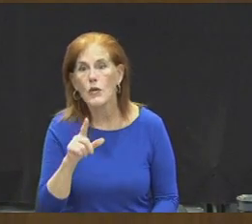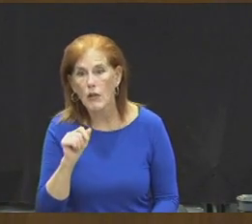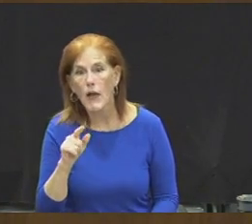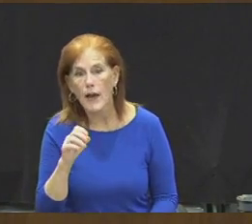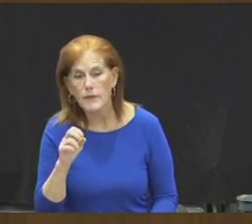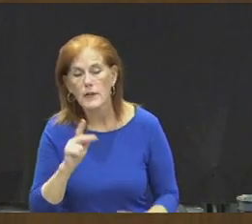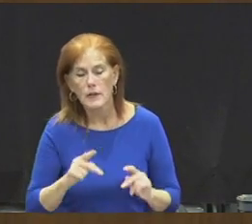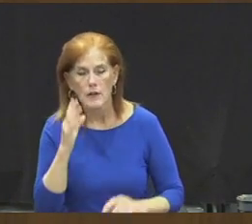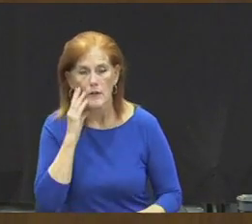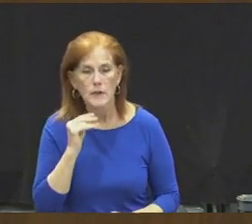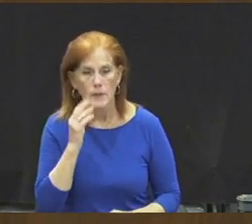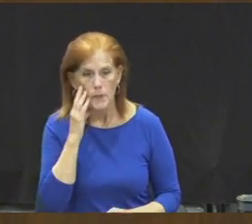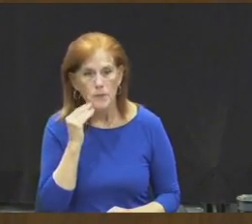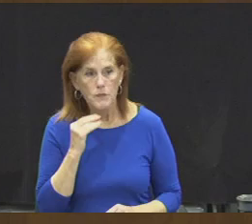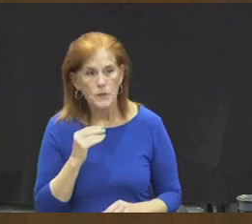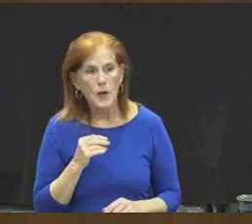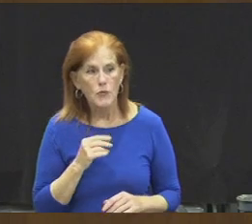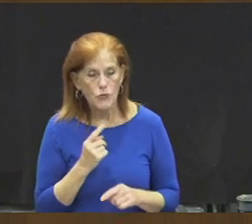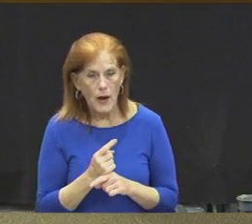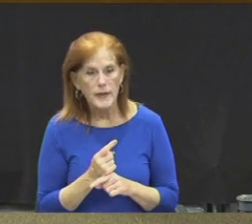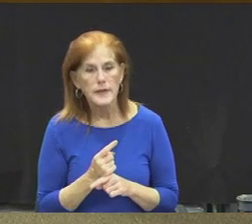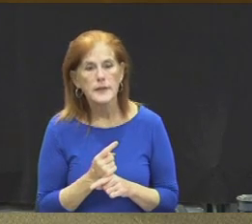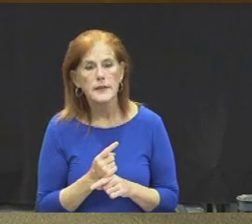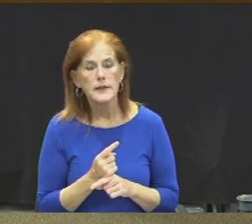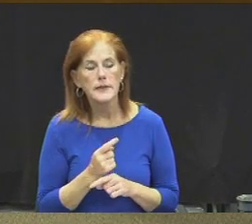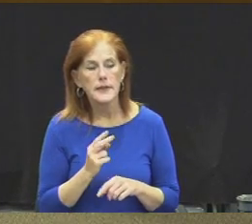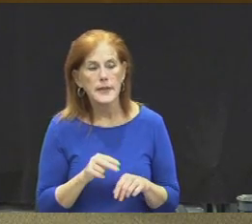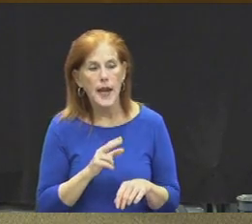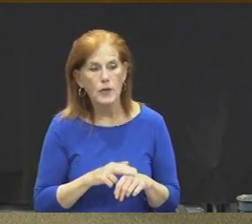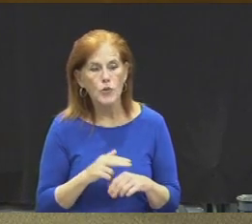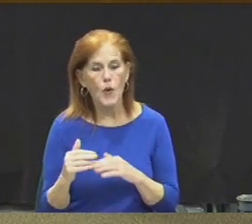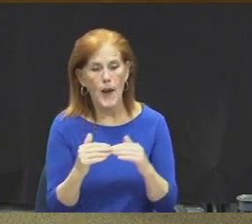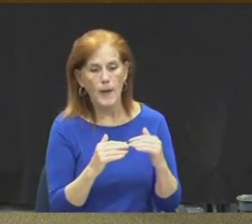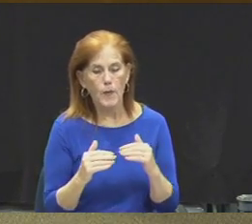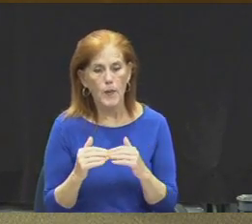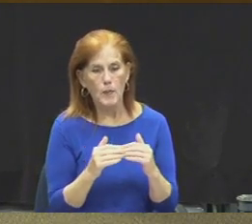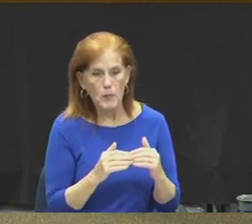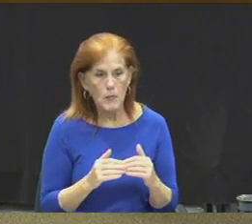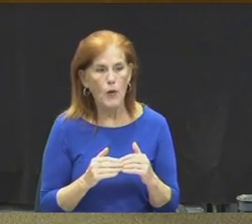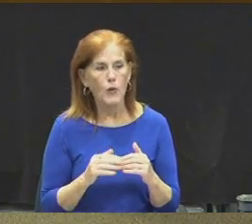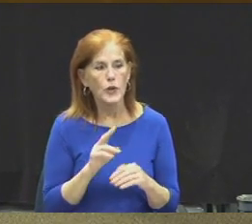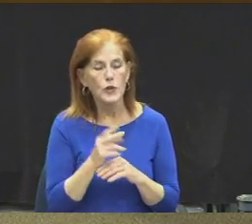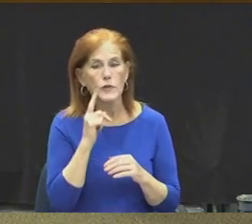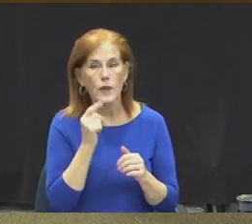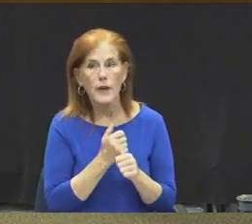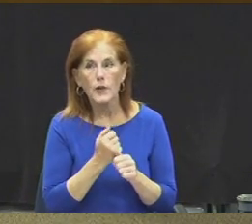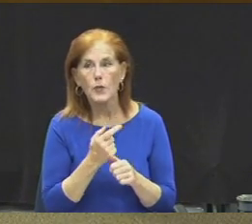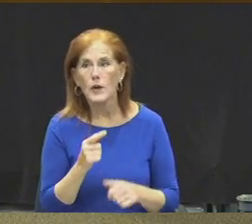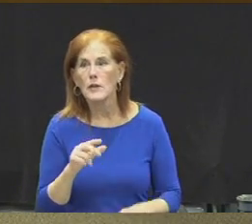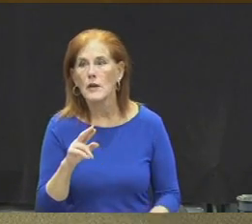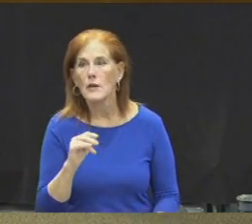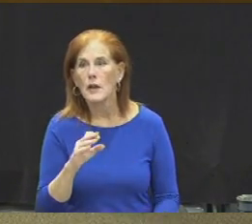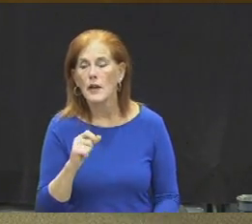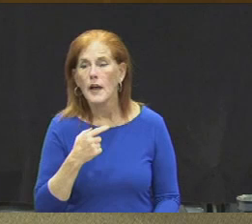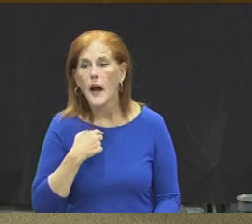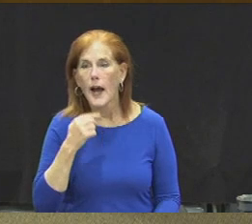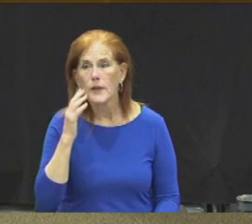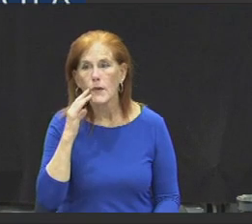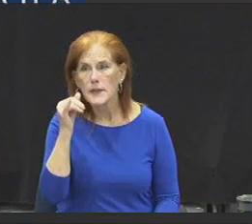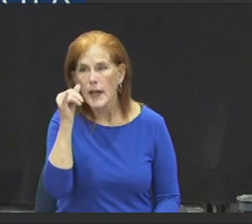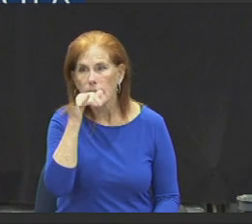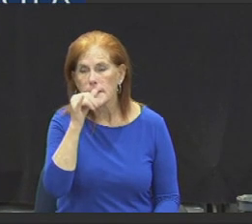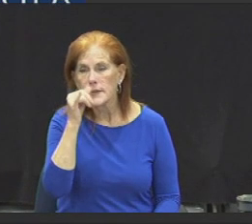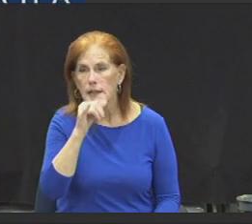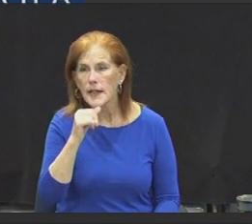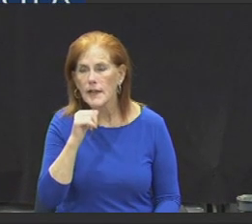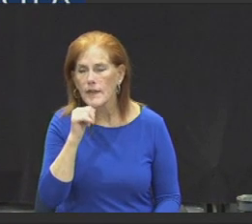people experience, like and actual equitable use. Right. Also, I think it's really silly. They're just not going to